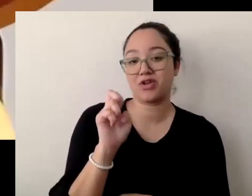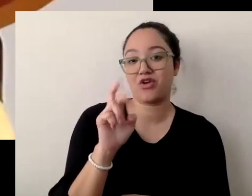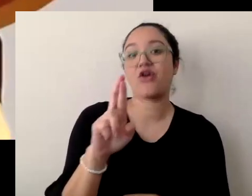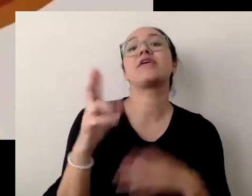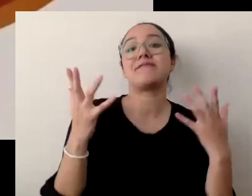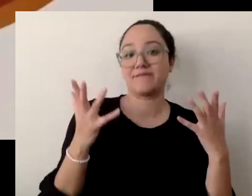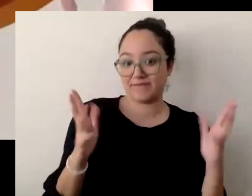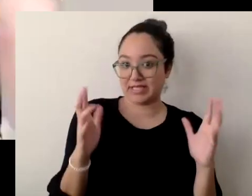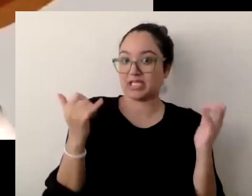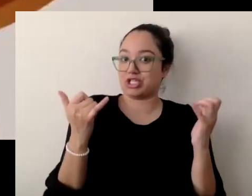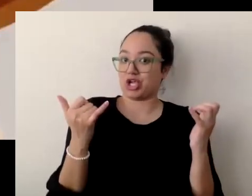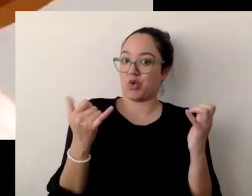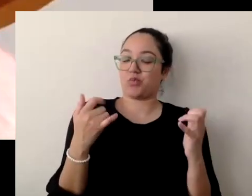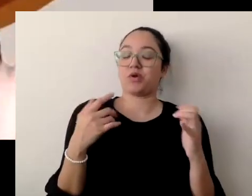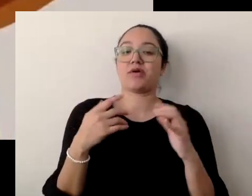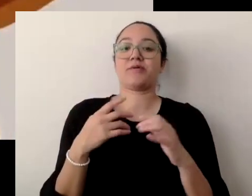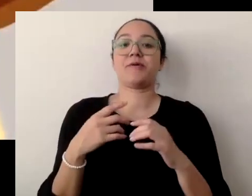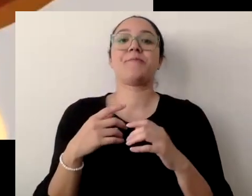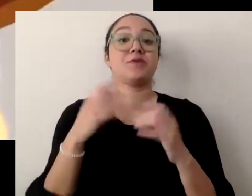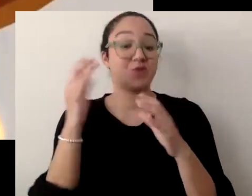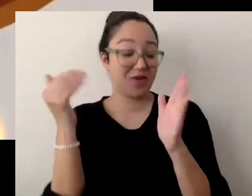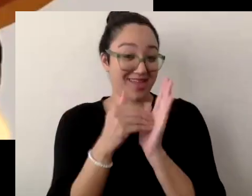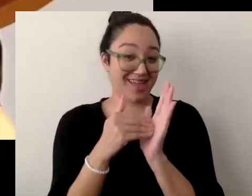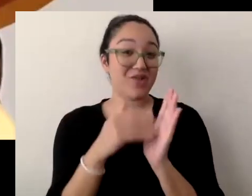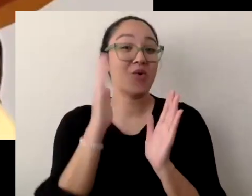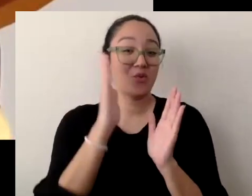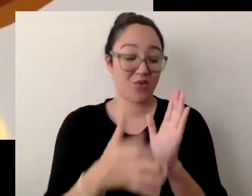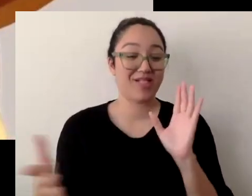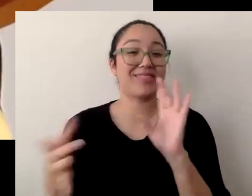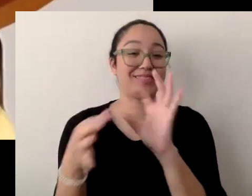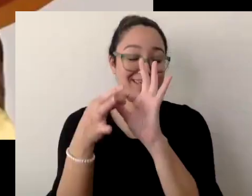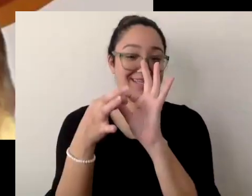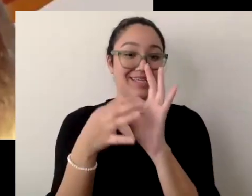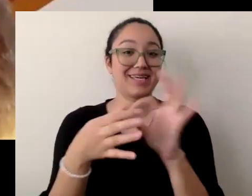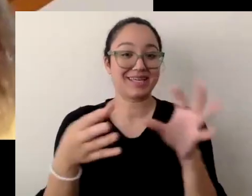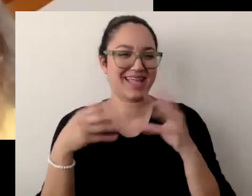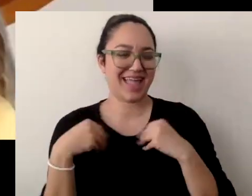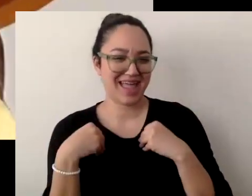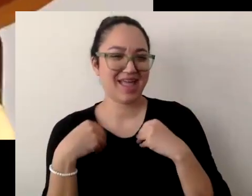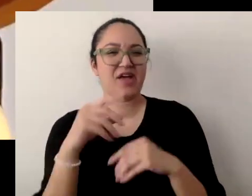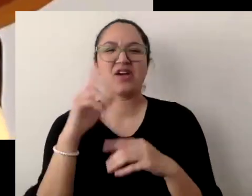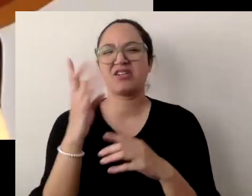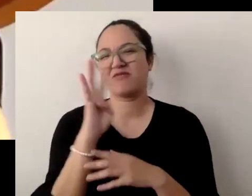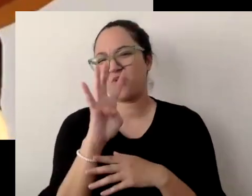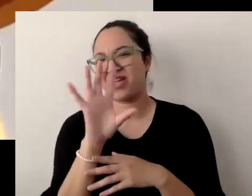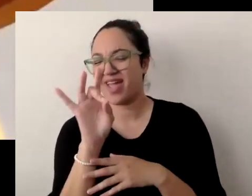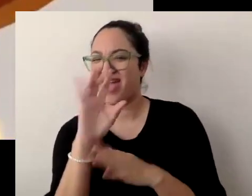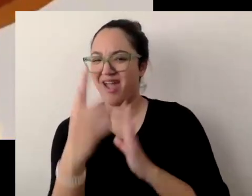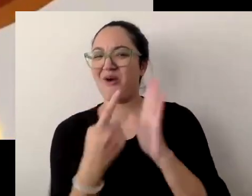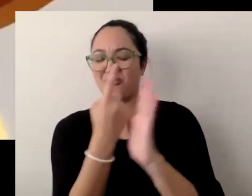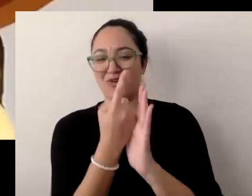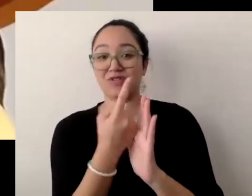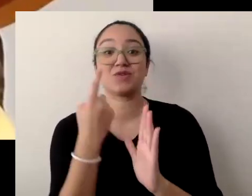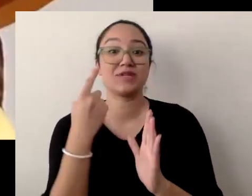over. So again, you will receive a link in hopefully in the next 48 hours, right?